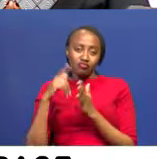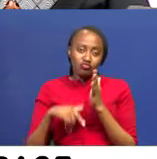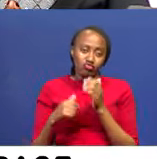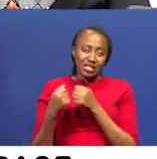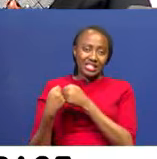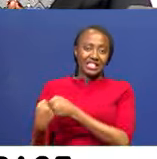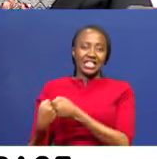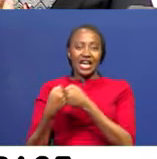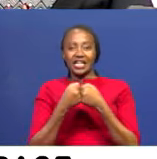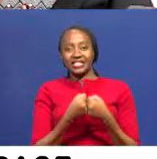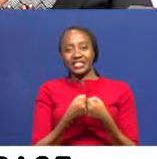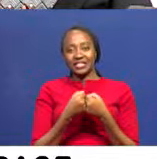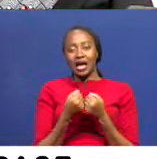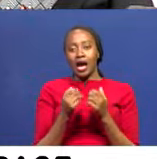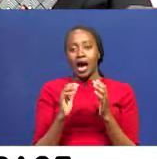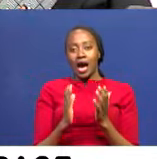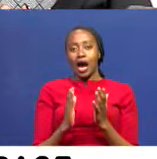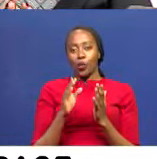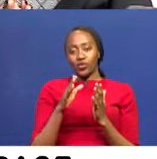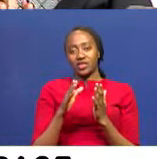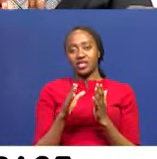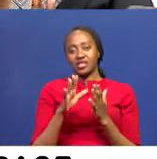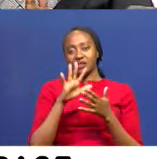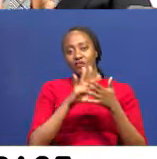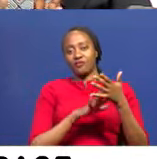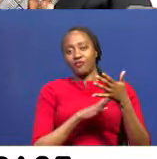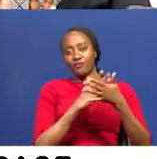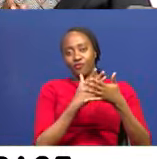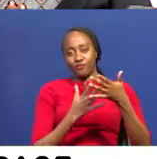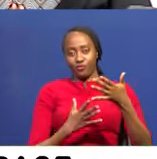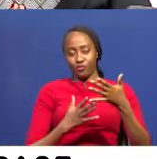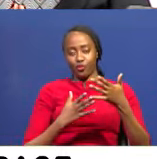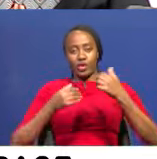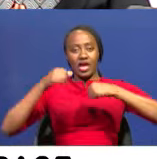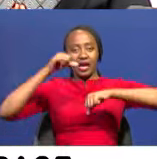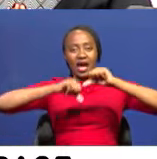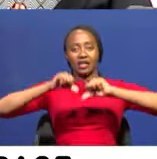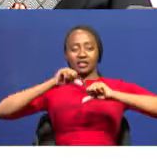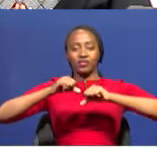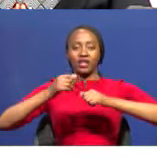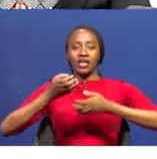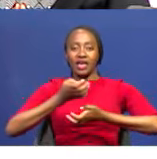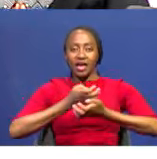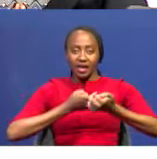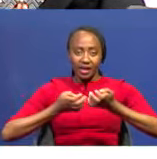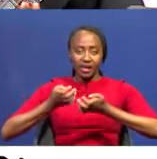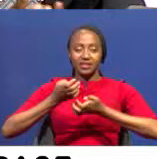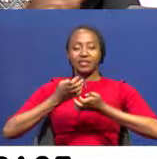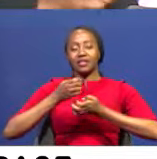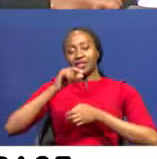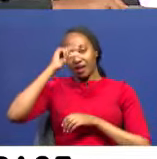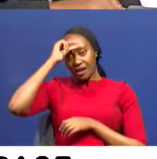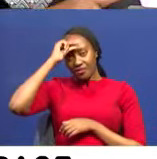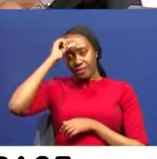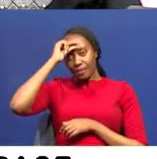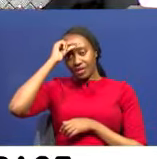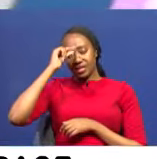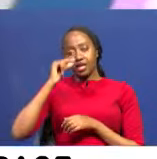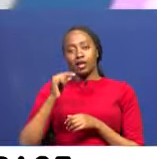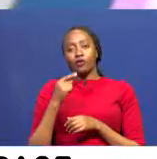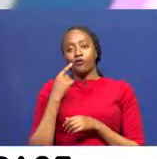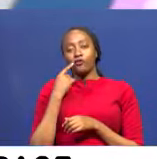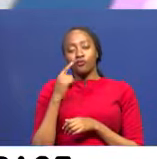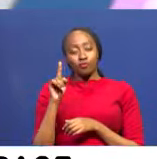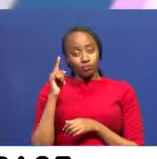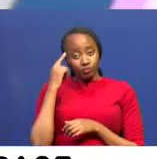around, that framework, which we are actively engaging the government to make sure that the chain is